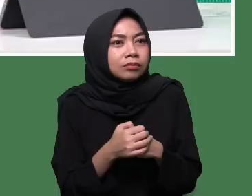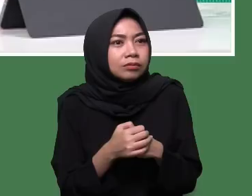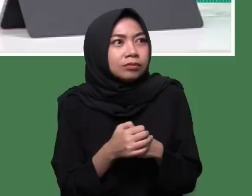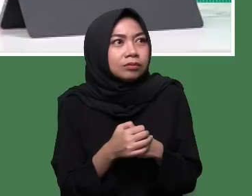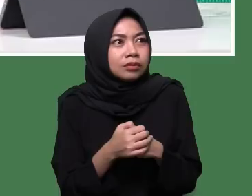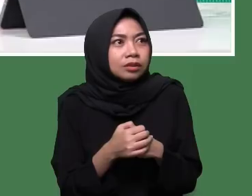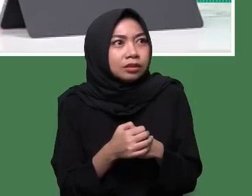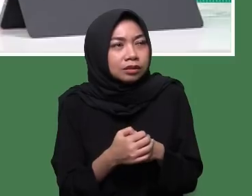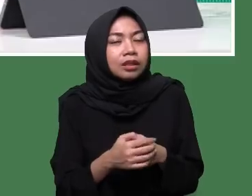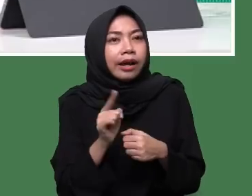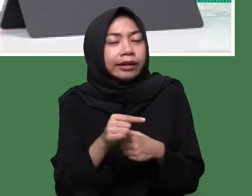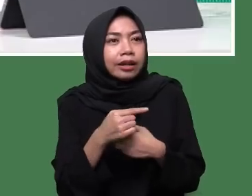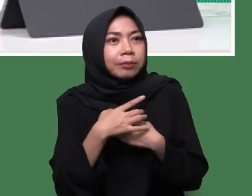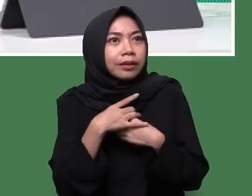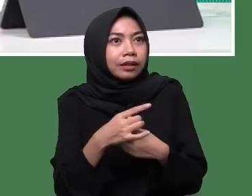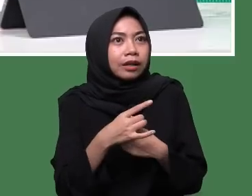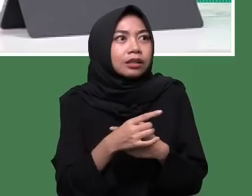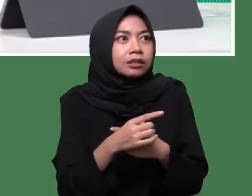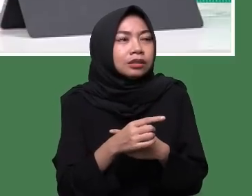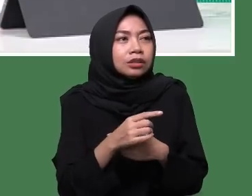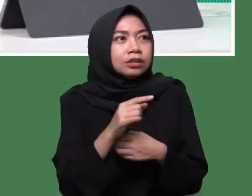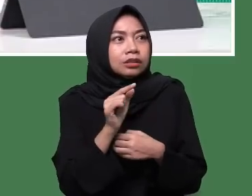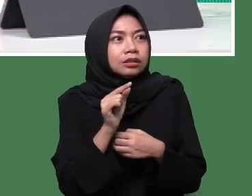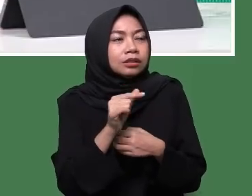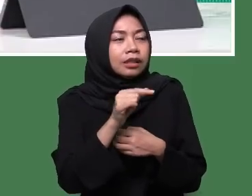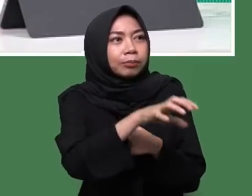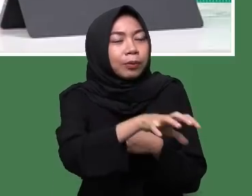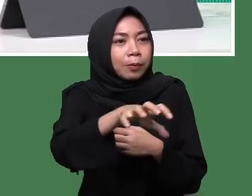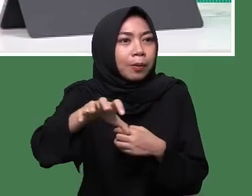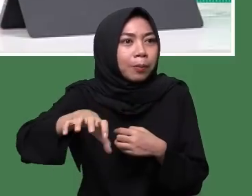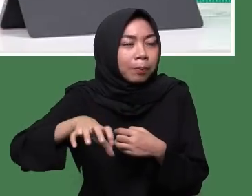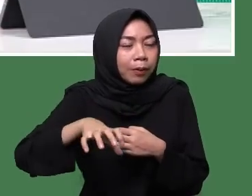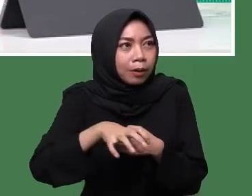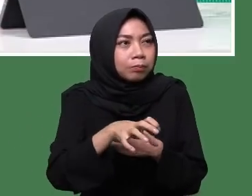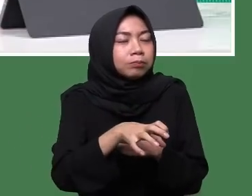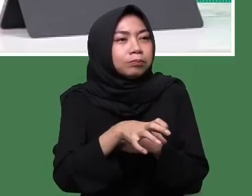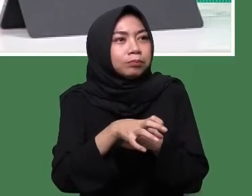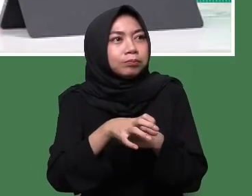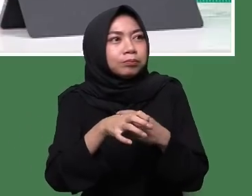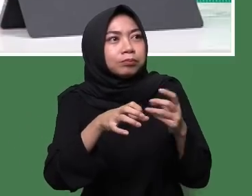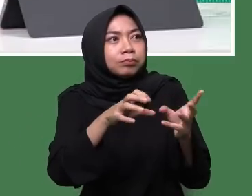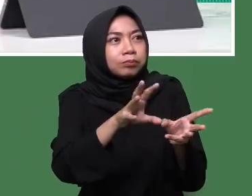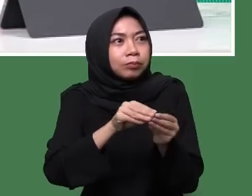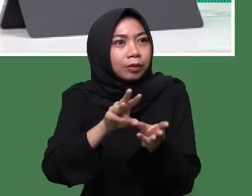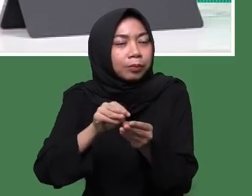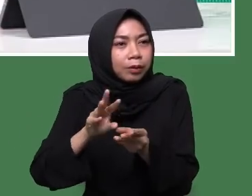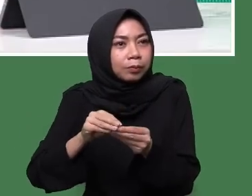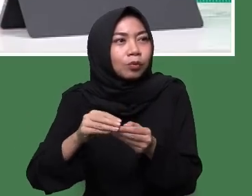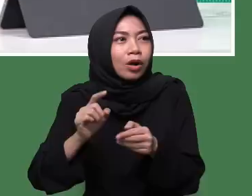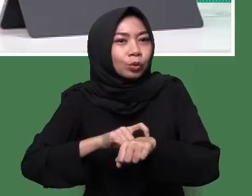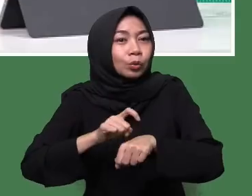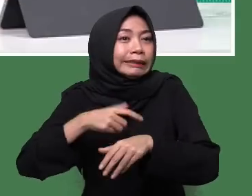on August 18th on the rooftop bar of the Hermitage Hotel. So that's after a long time.